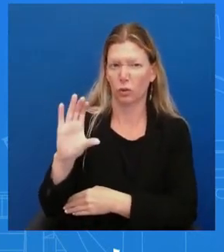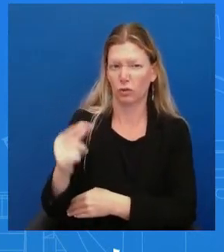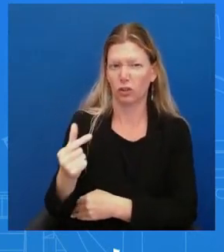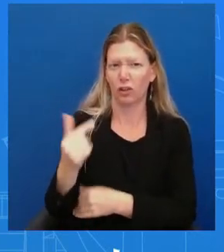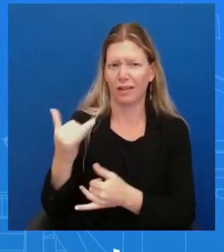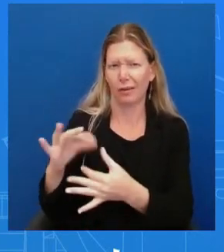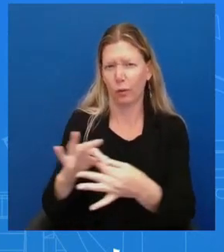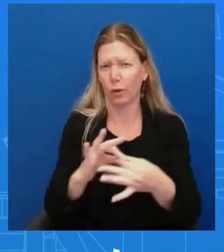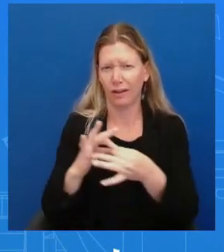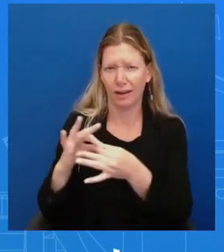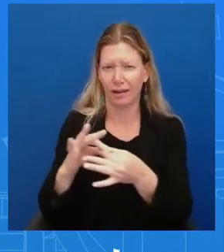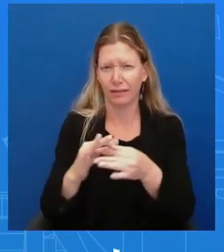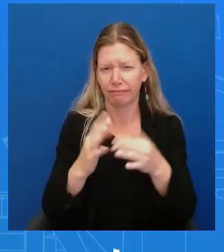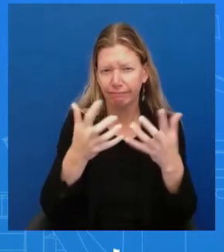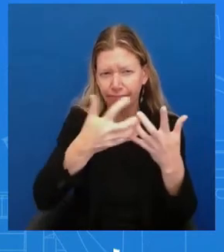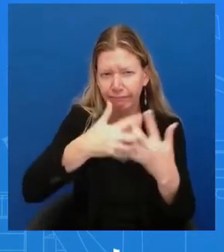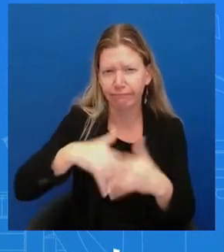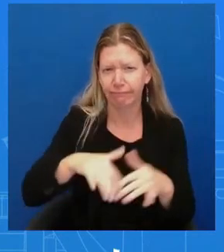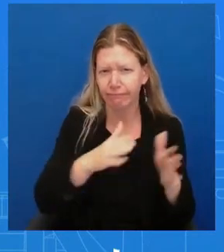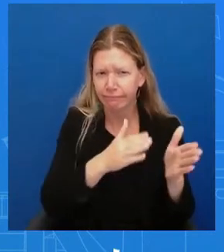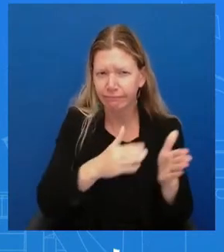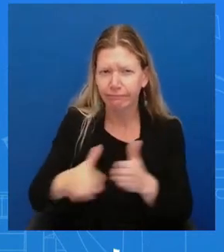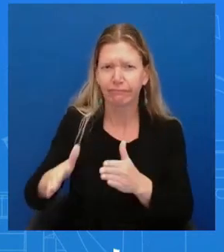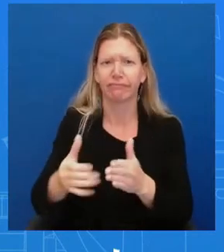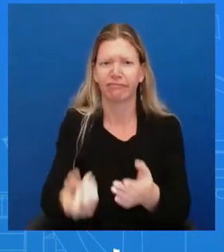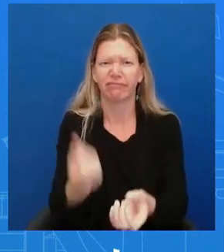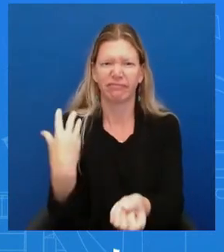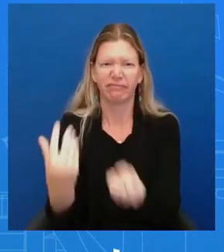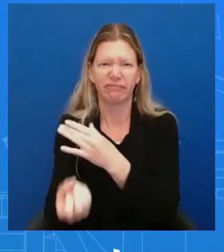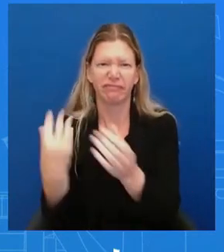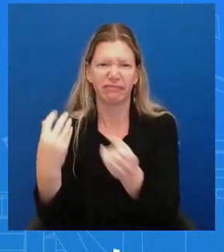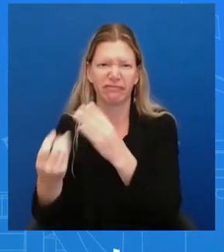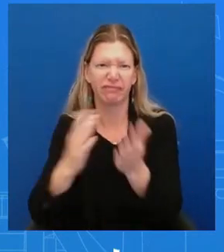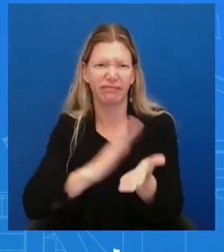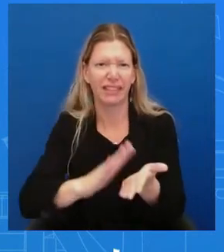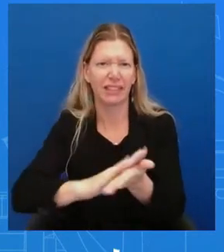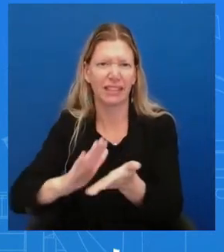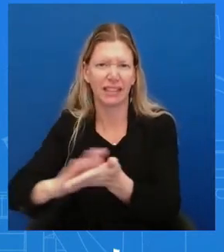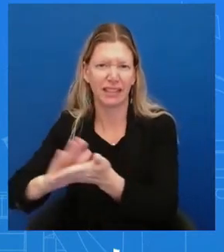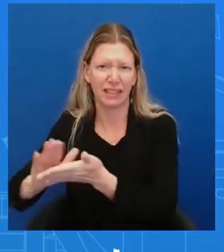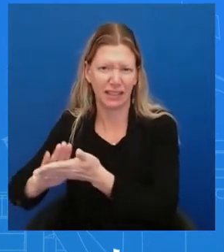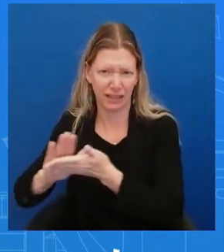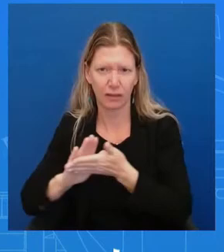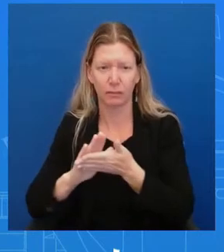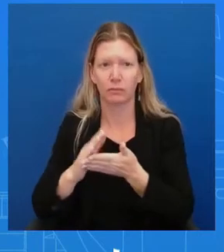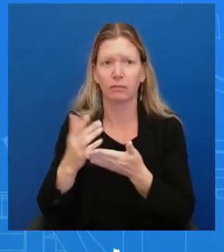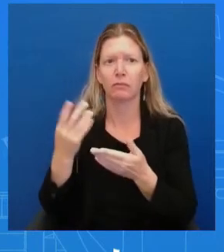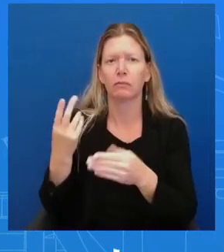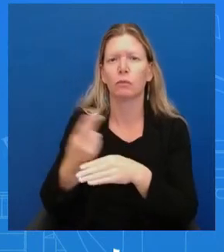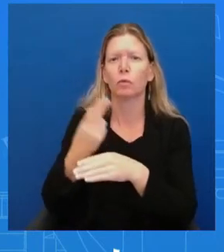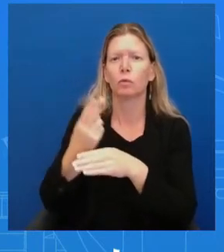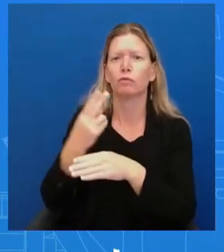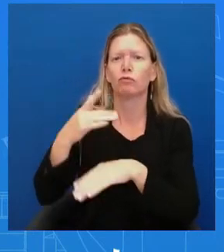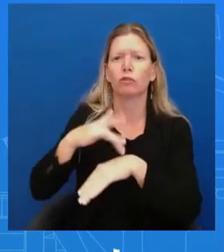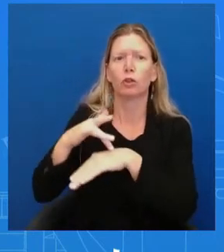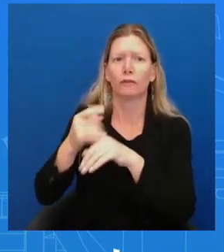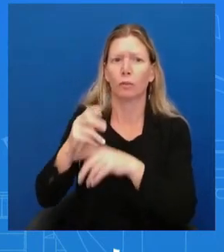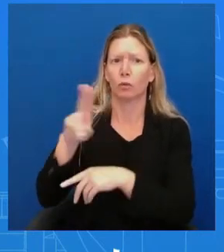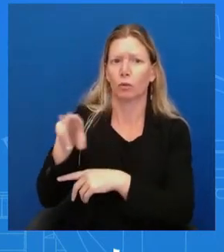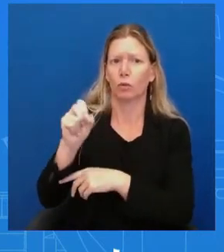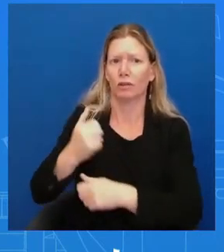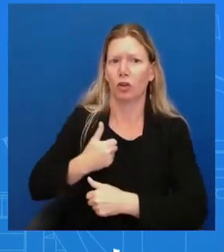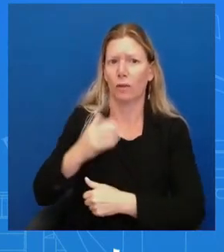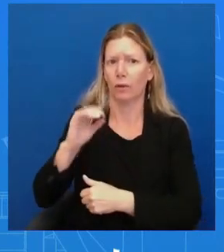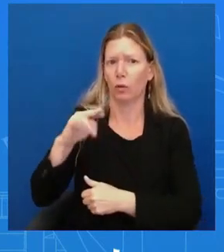the wreckage with resources from the U.S. Army Corps of Engineers, the state of Maryland, and others. Crane barges are